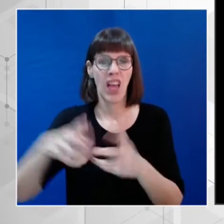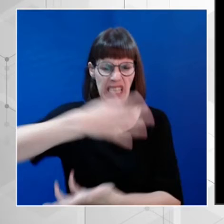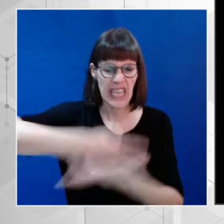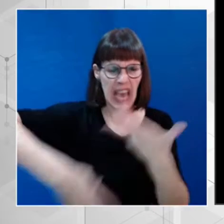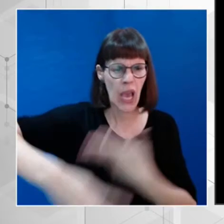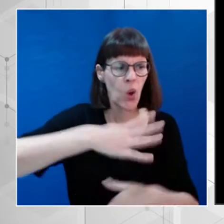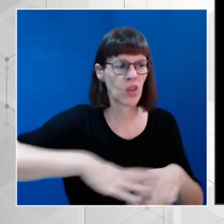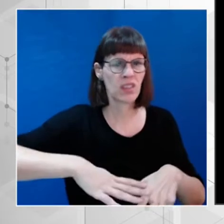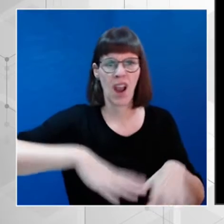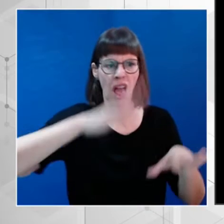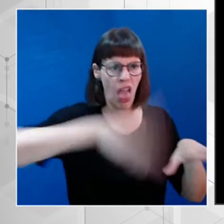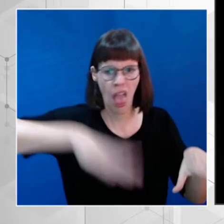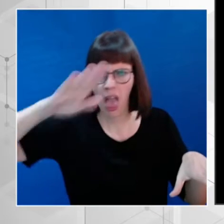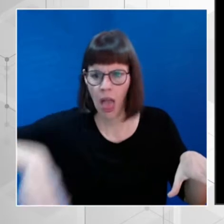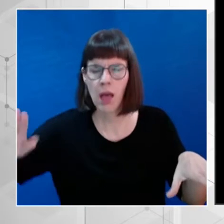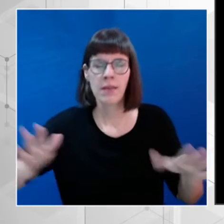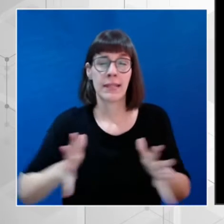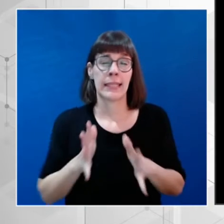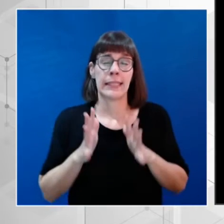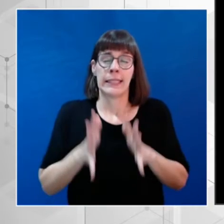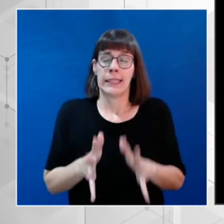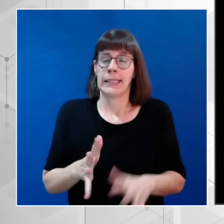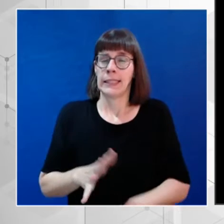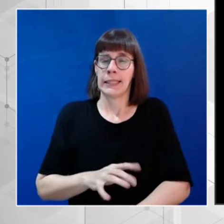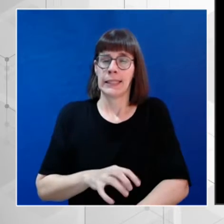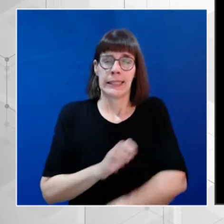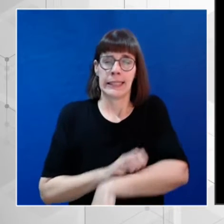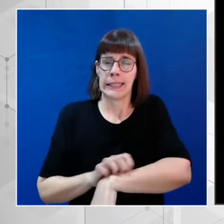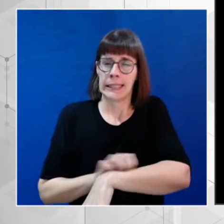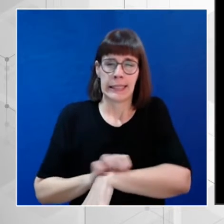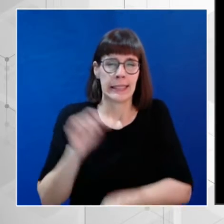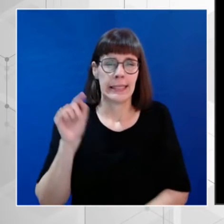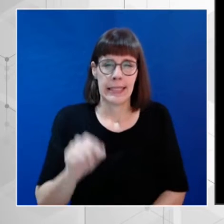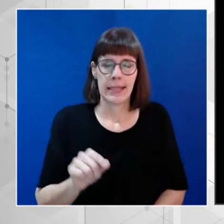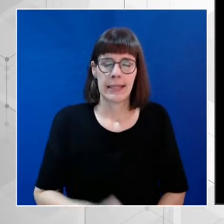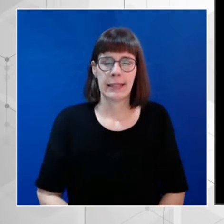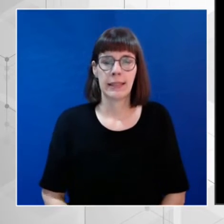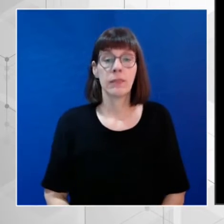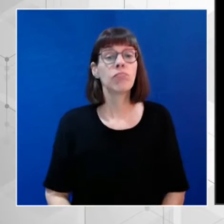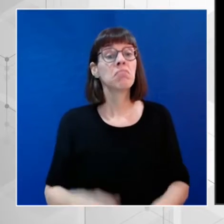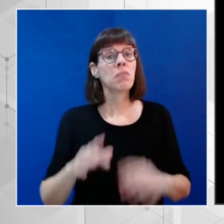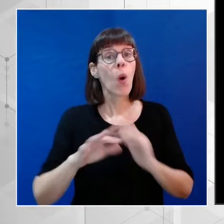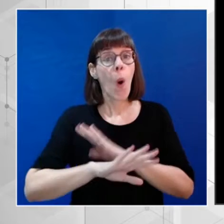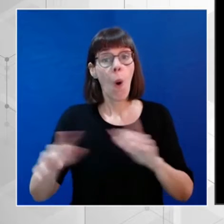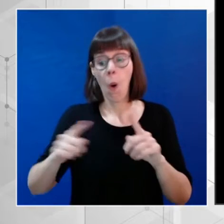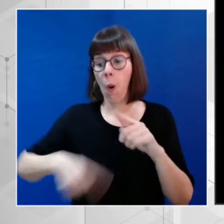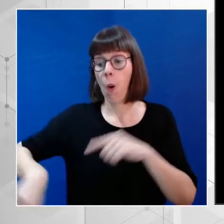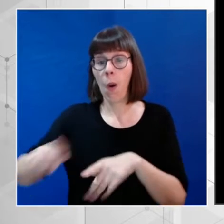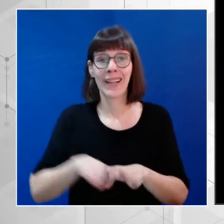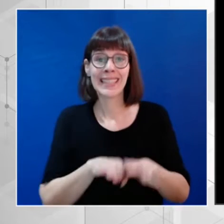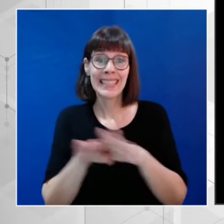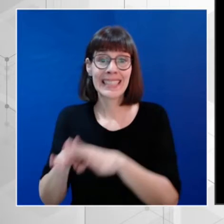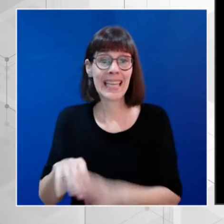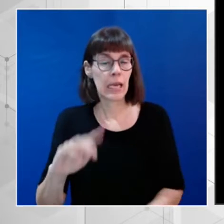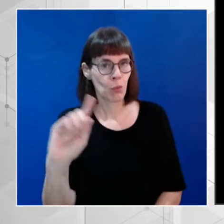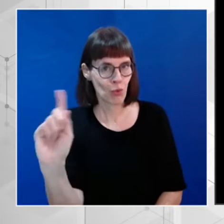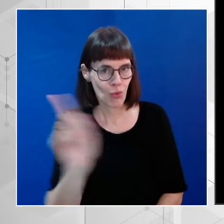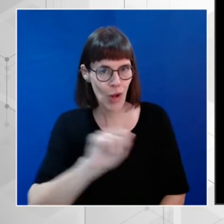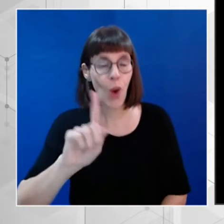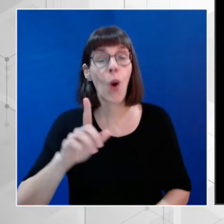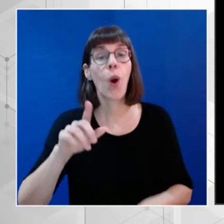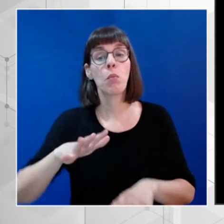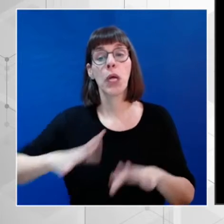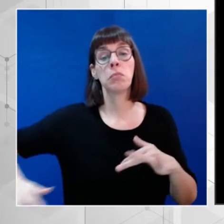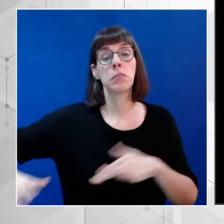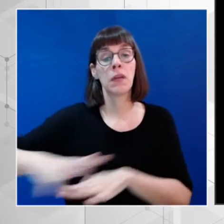stability instead. Now, not all of us need it to the same degree, but an organized environment usually helps us function